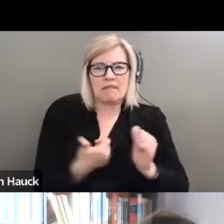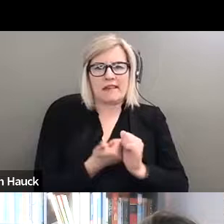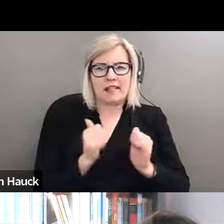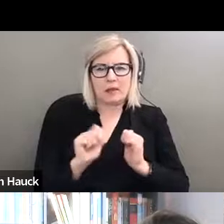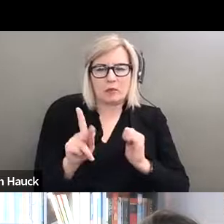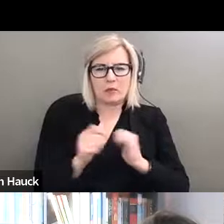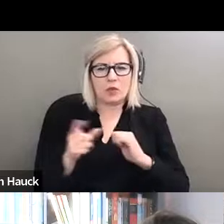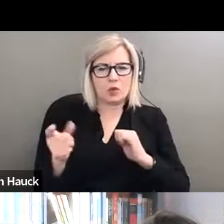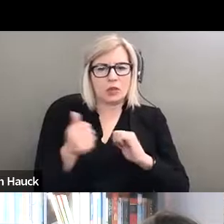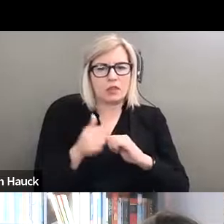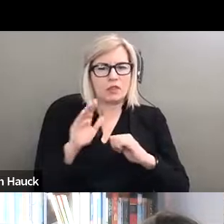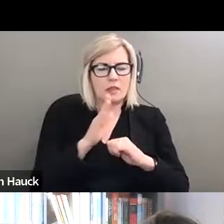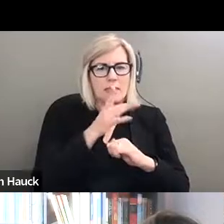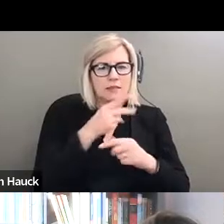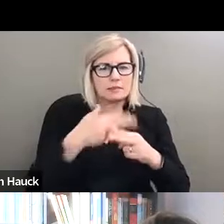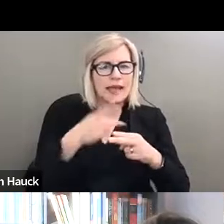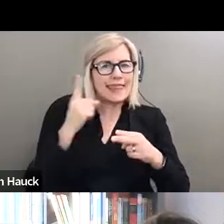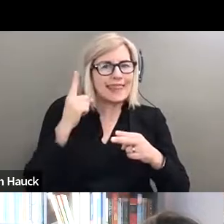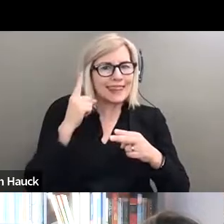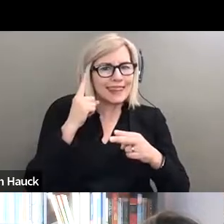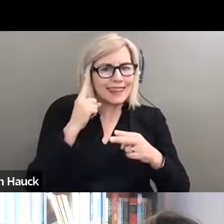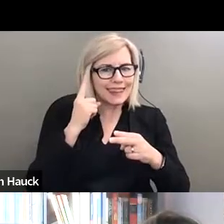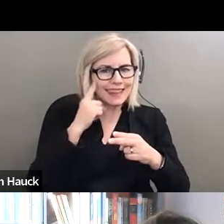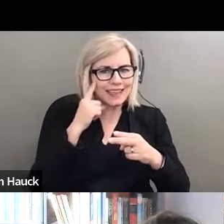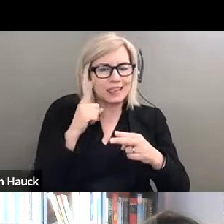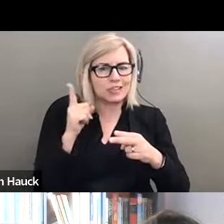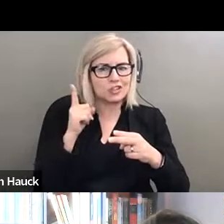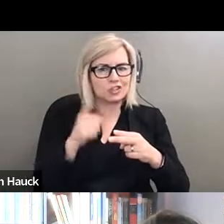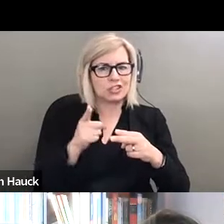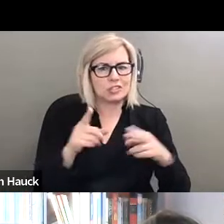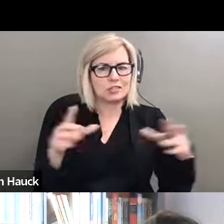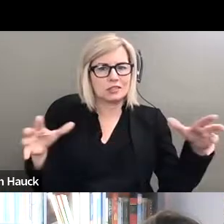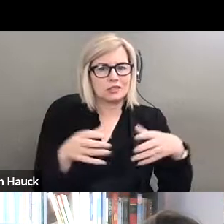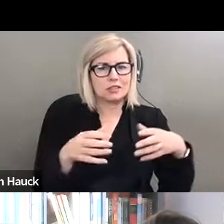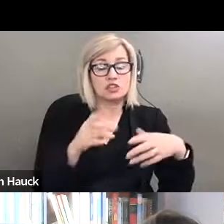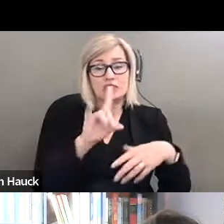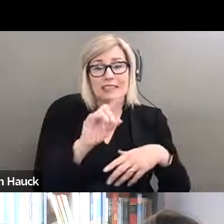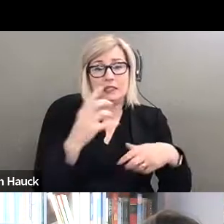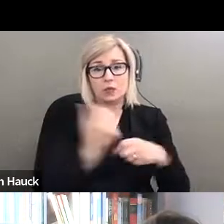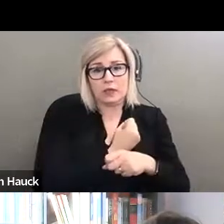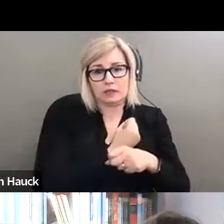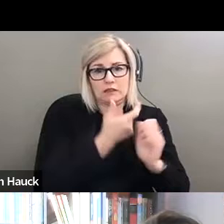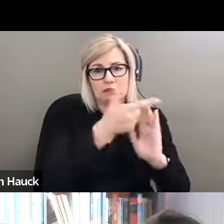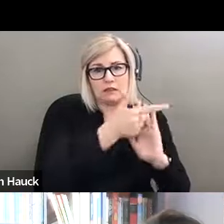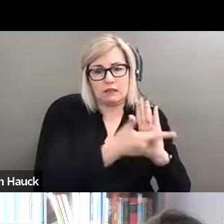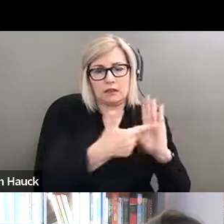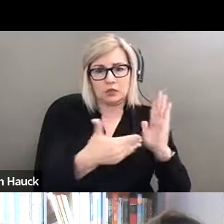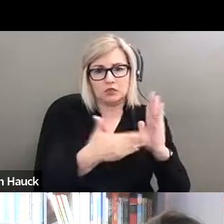her name. I think she is assembling, because she did win her